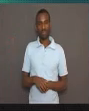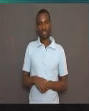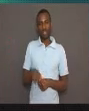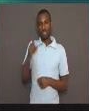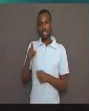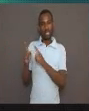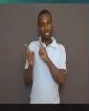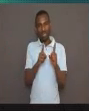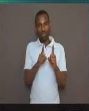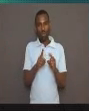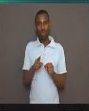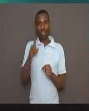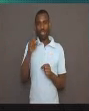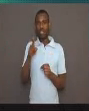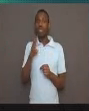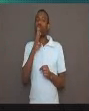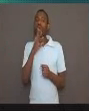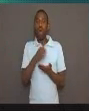up a narrow tube.